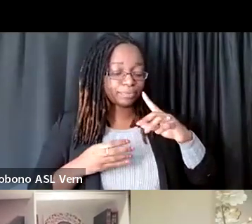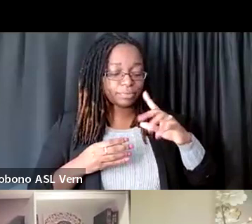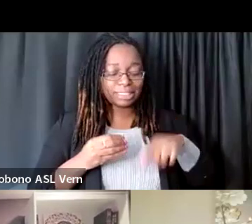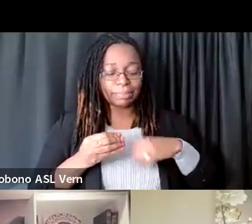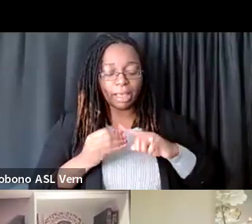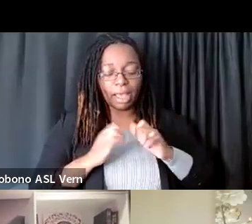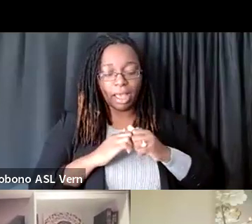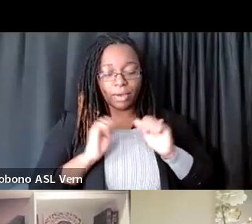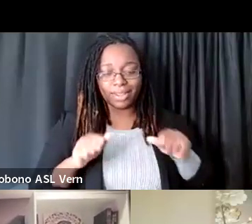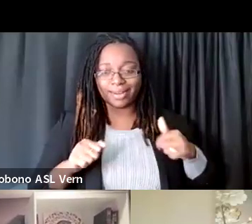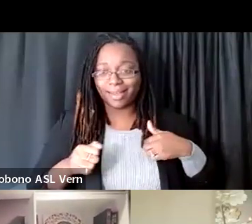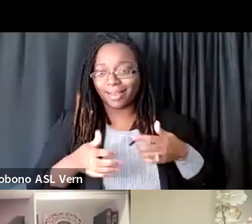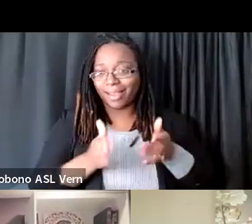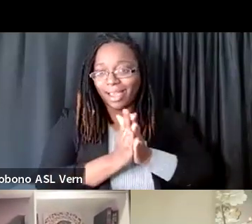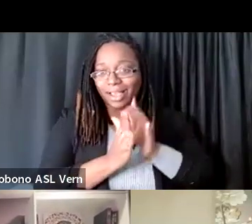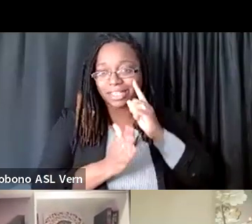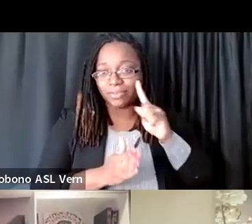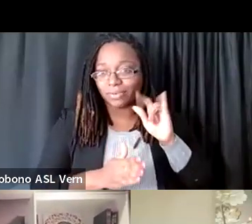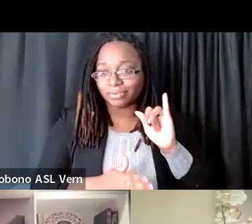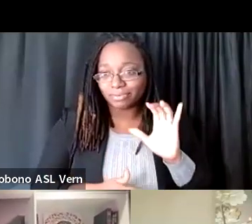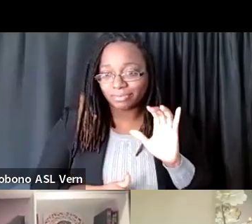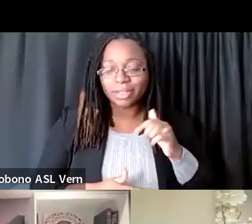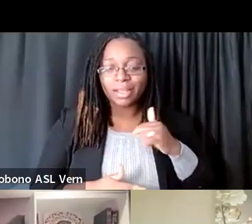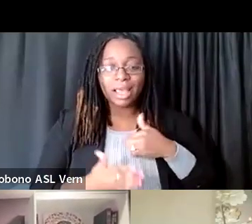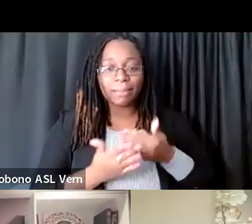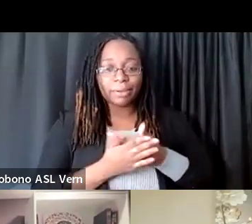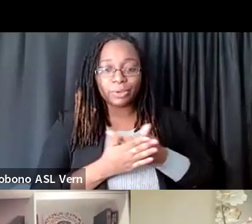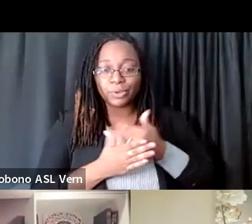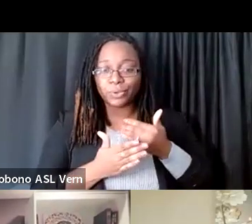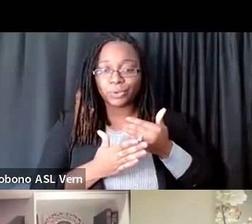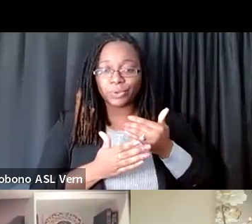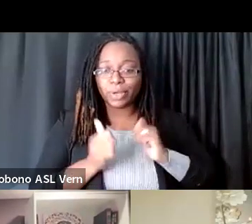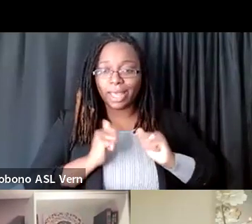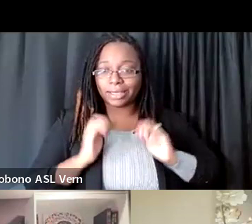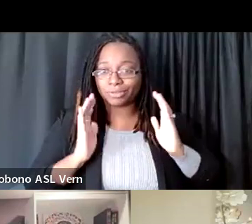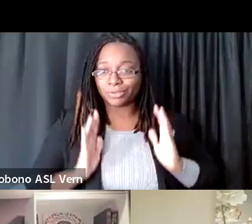how can I ask for an intimacy director as a new actor?